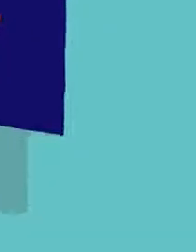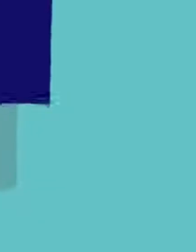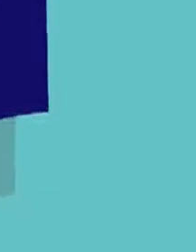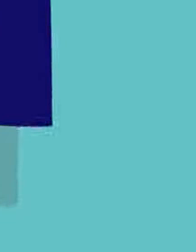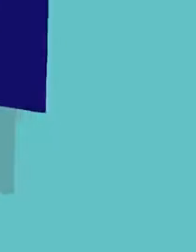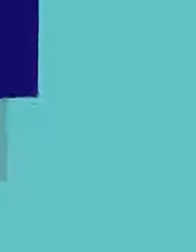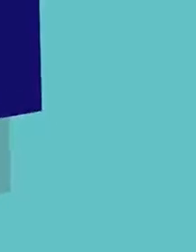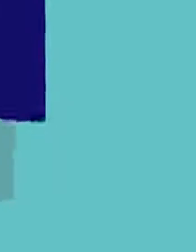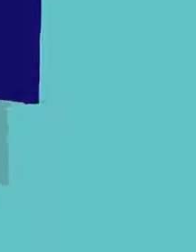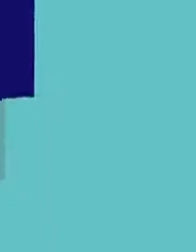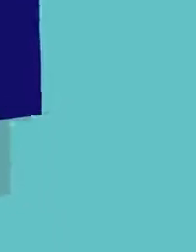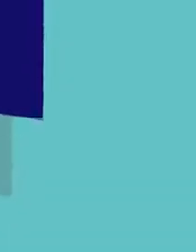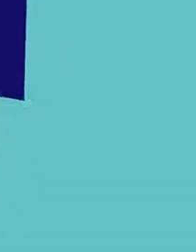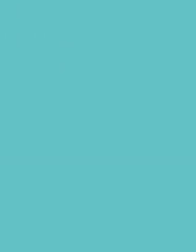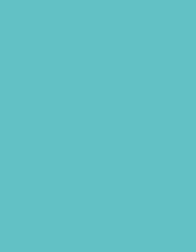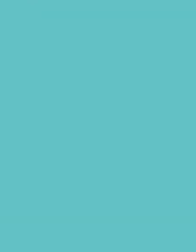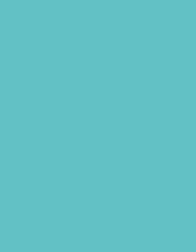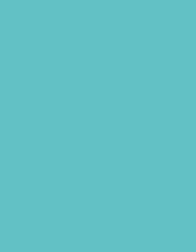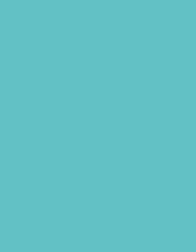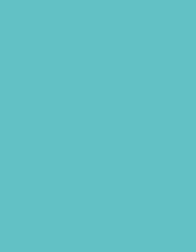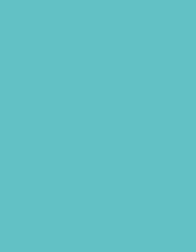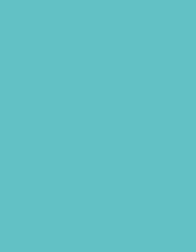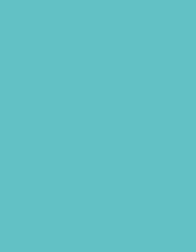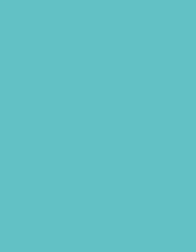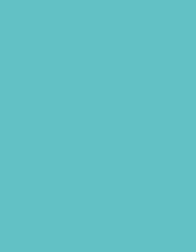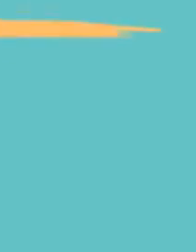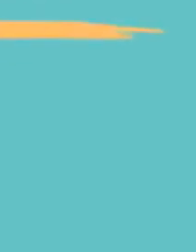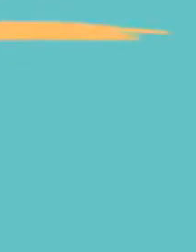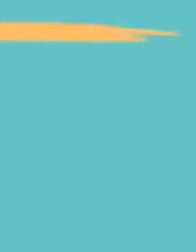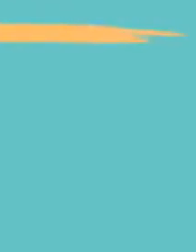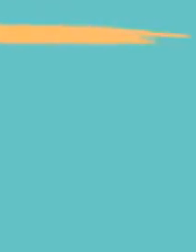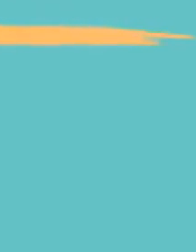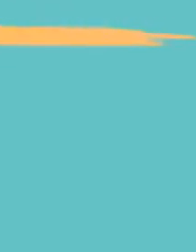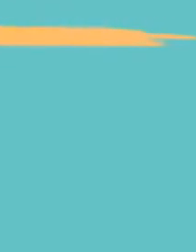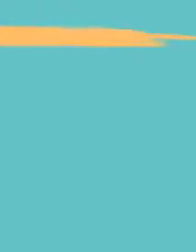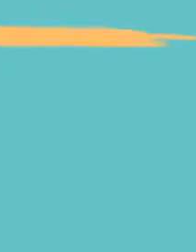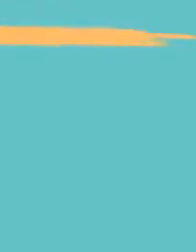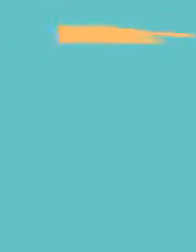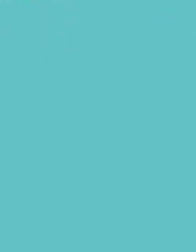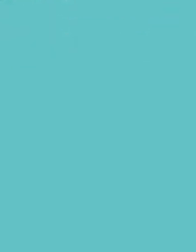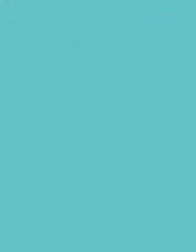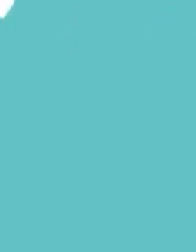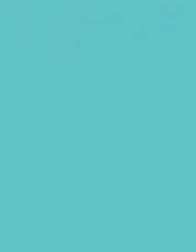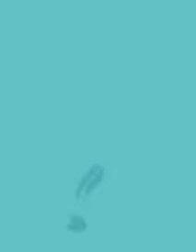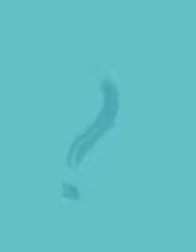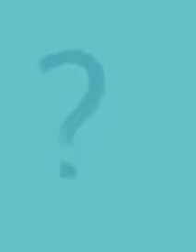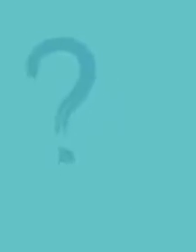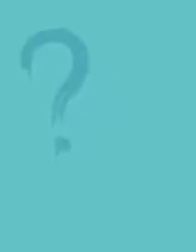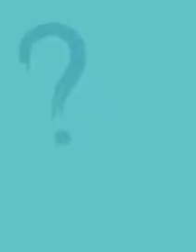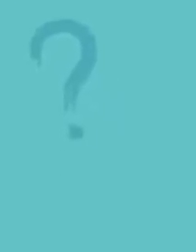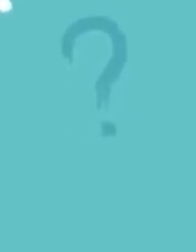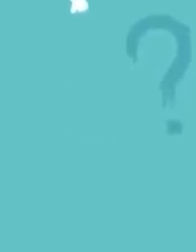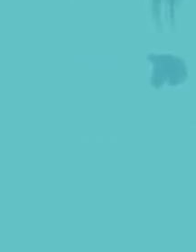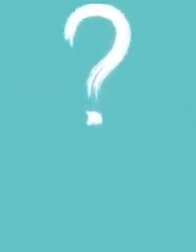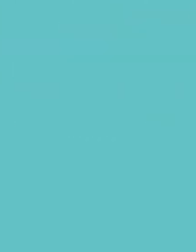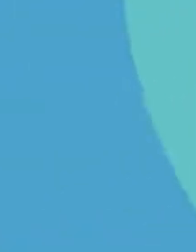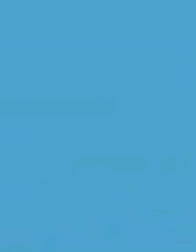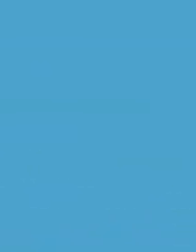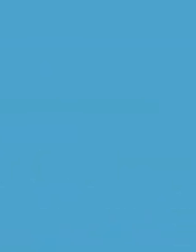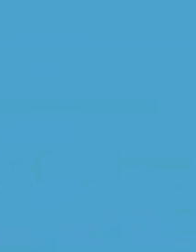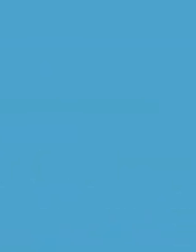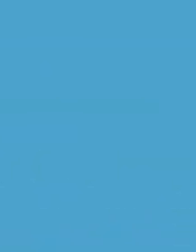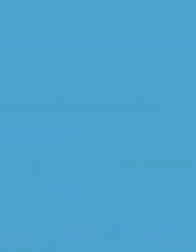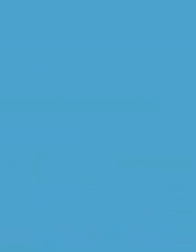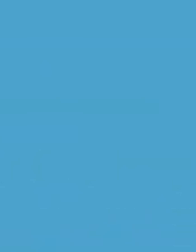residents across the Cayman Islands will be invited to participate in the 2021 census. What is the census? Simply